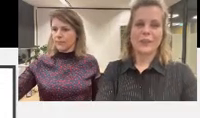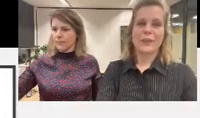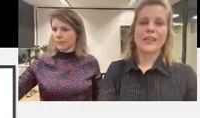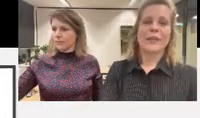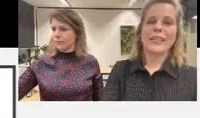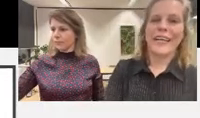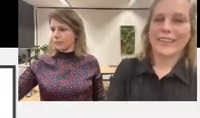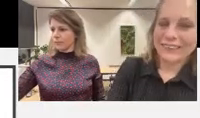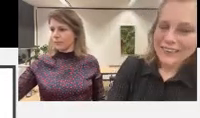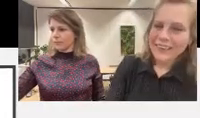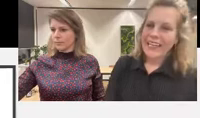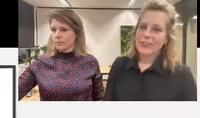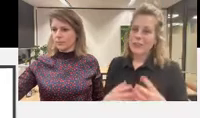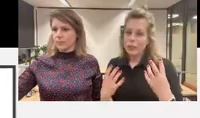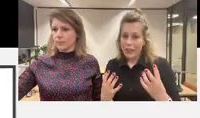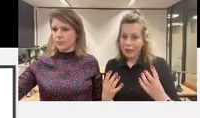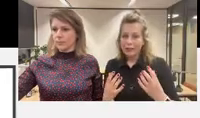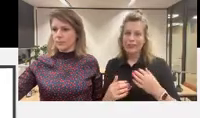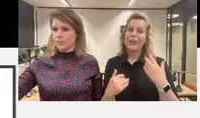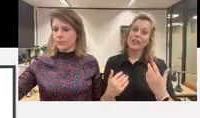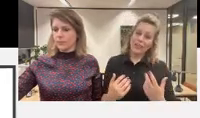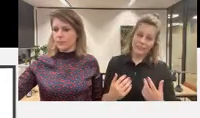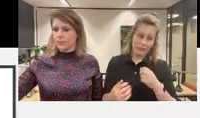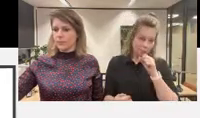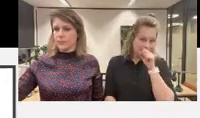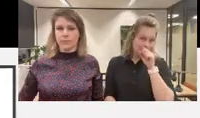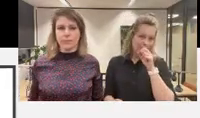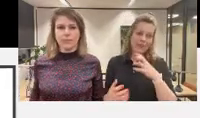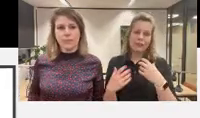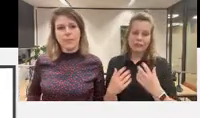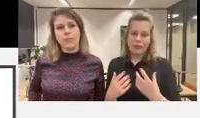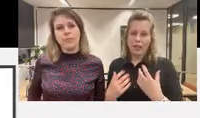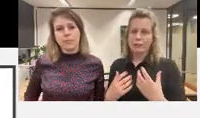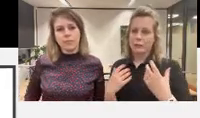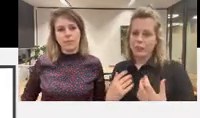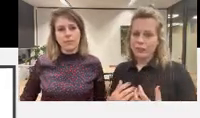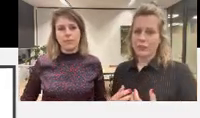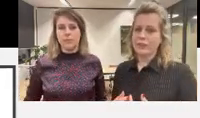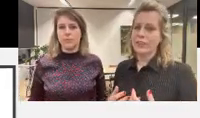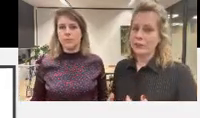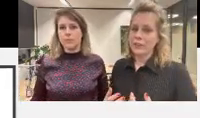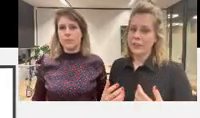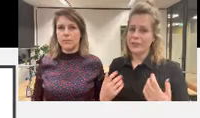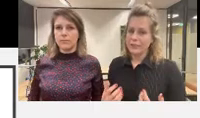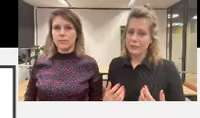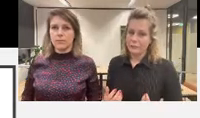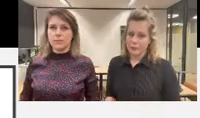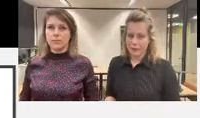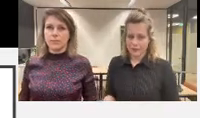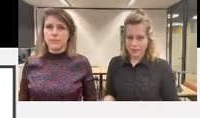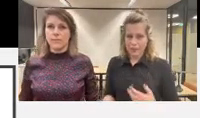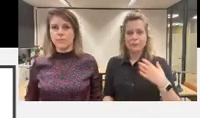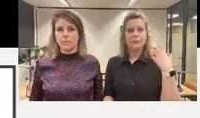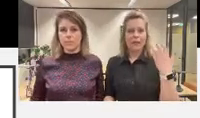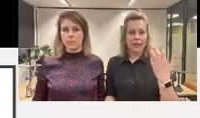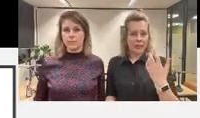So, and here we go again. And to dose or not, there is a lot of research into the intensive